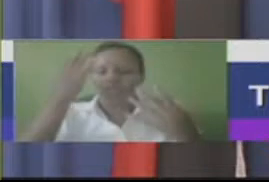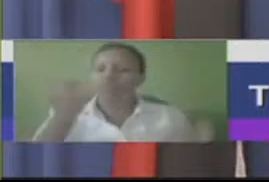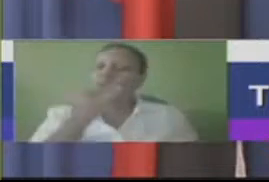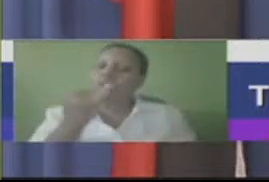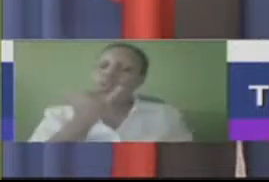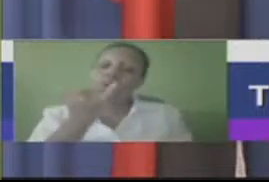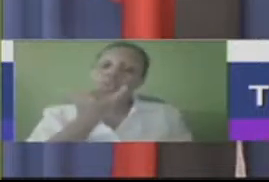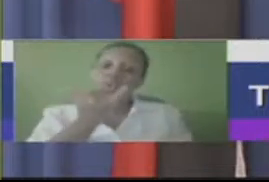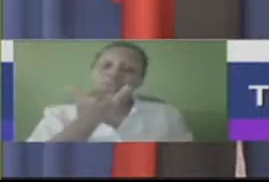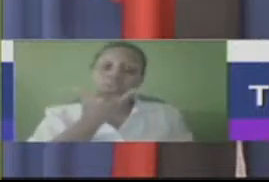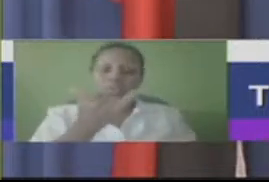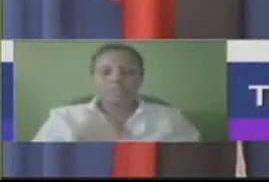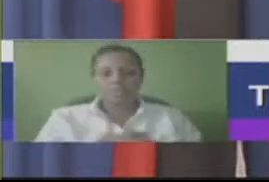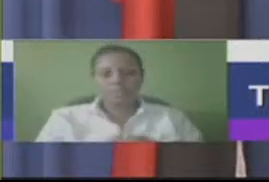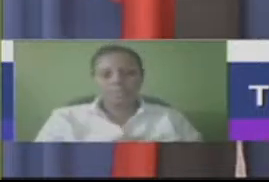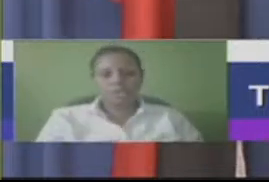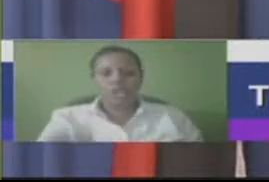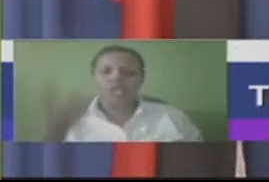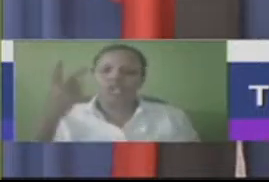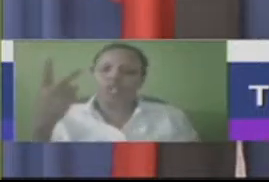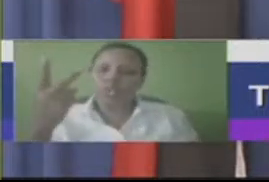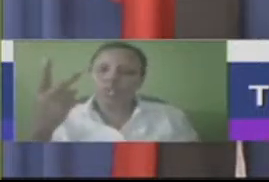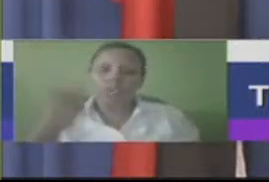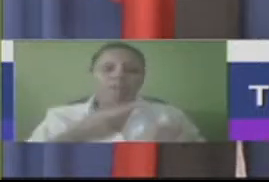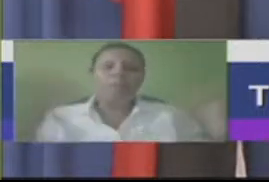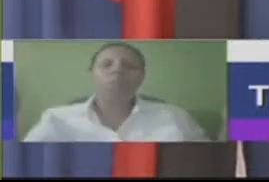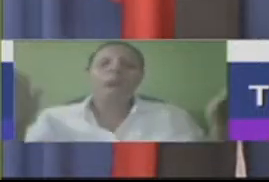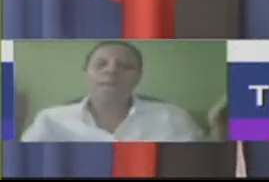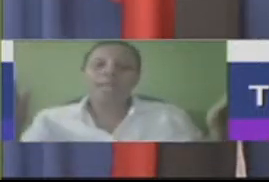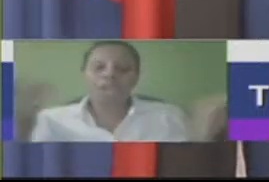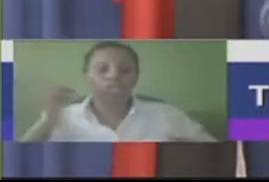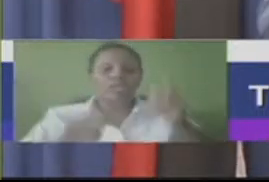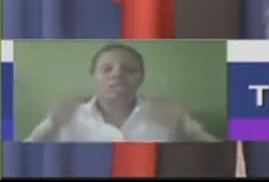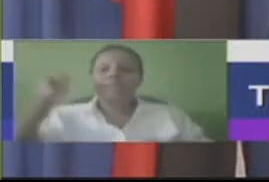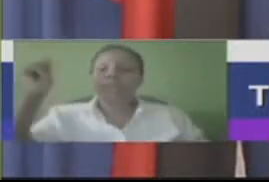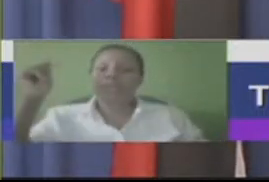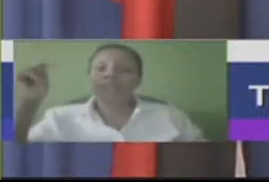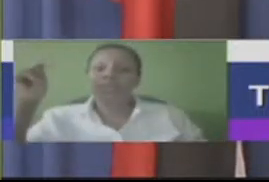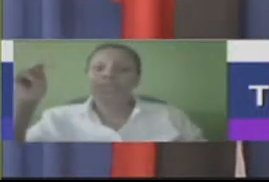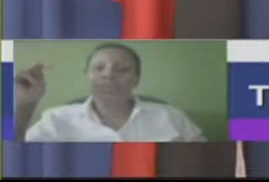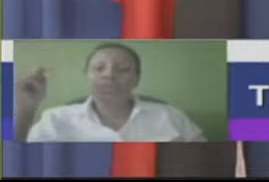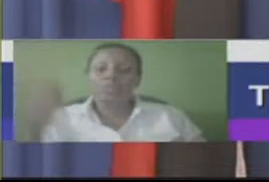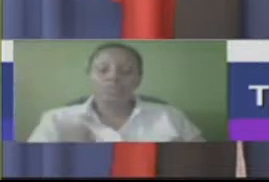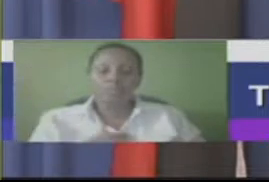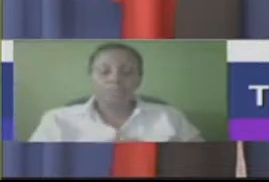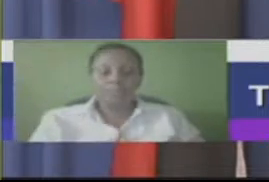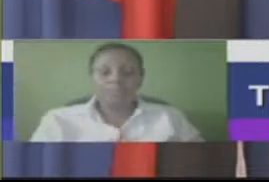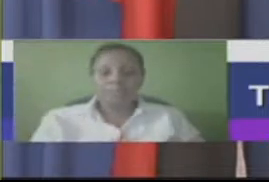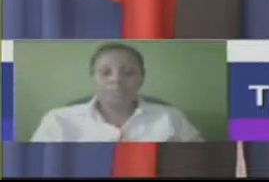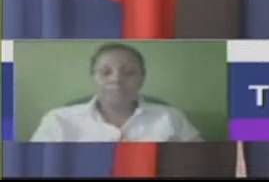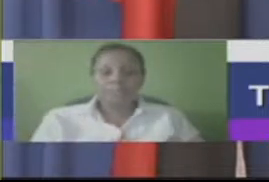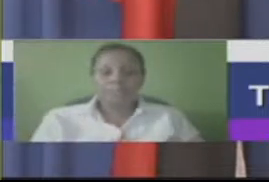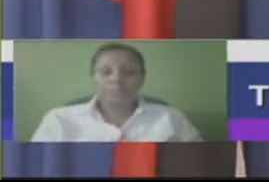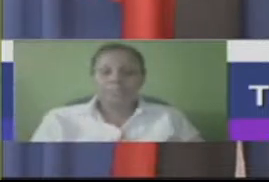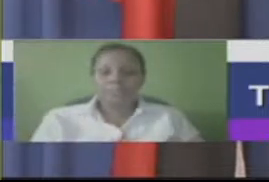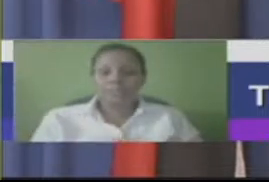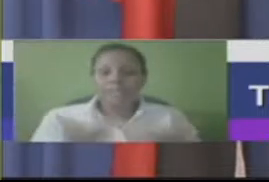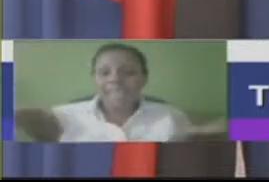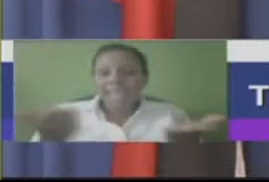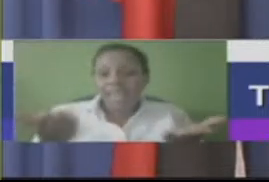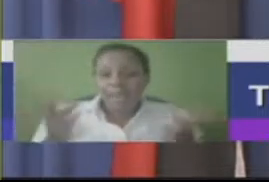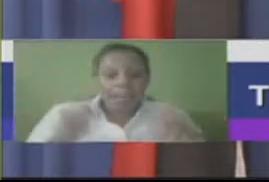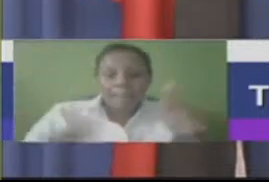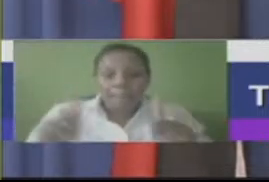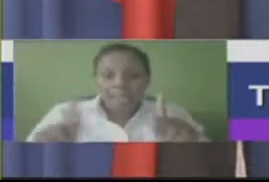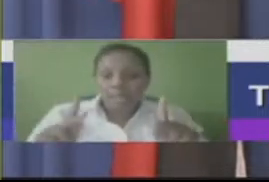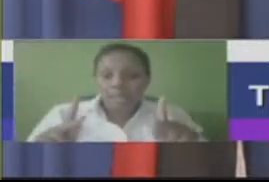one, and the Diego Martin overpass. But the others are largely local contractors. And of course, we have a lot of